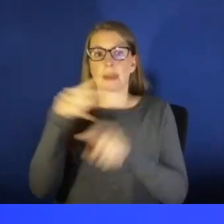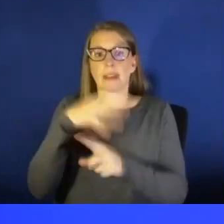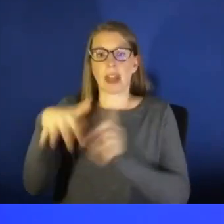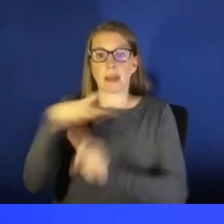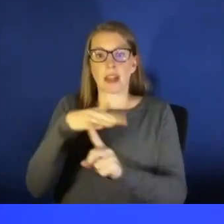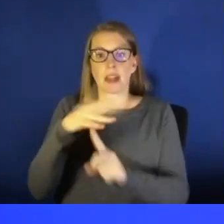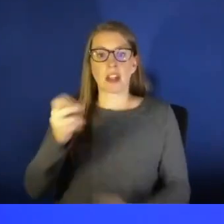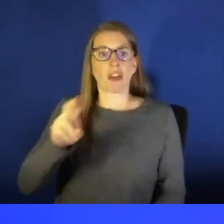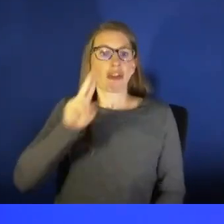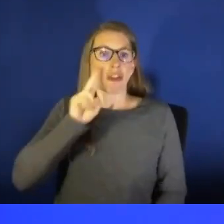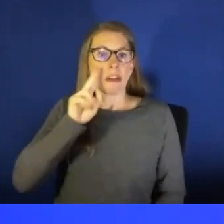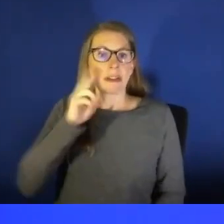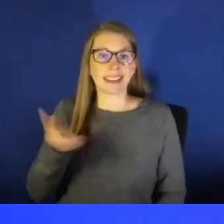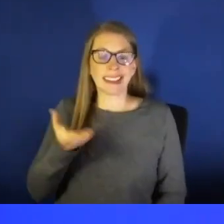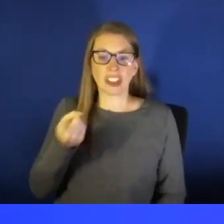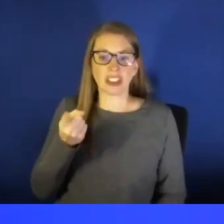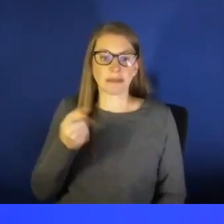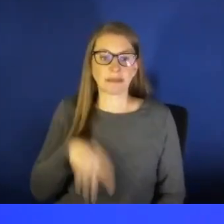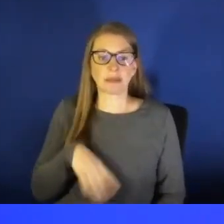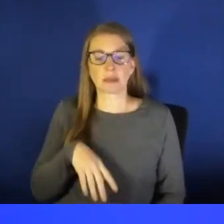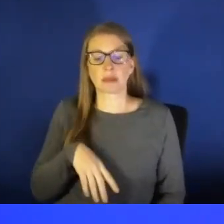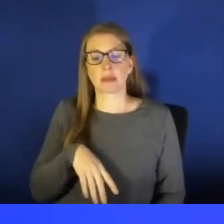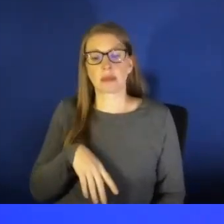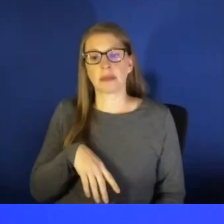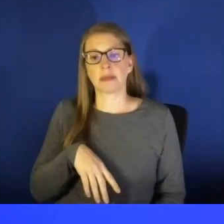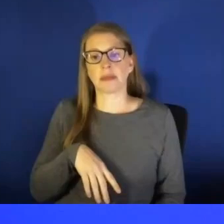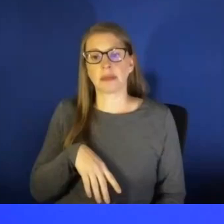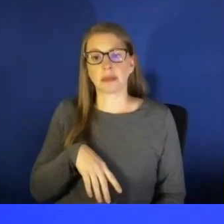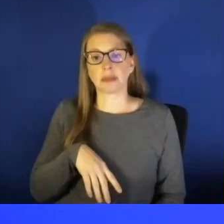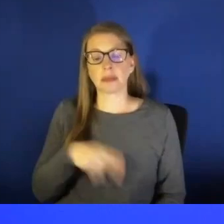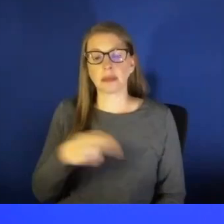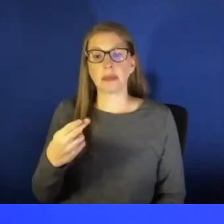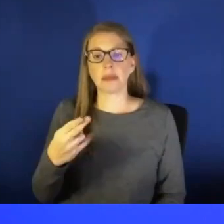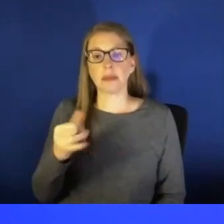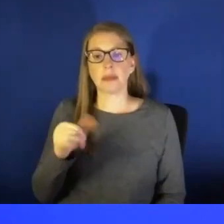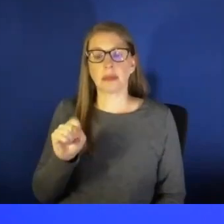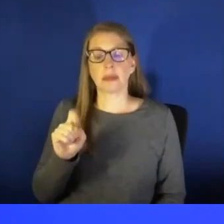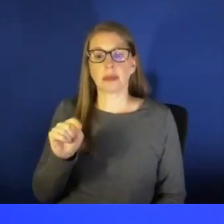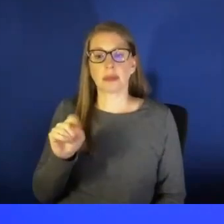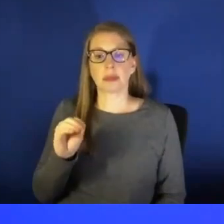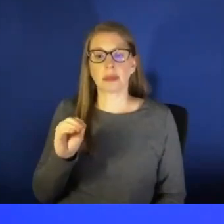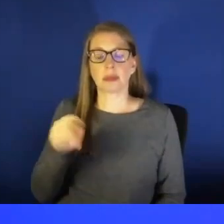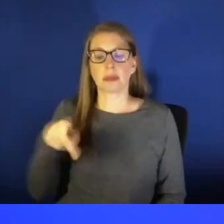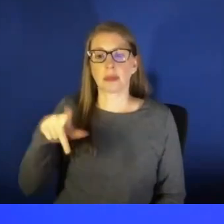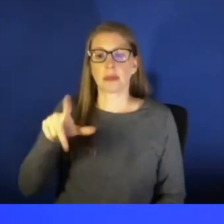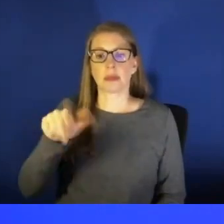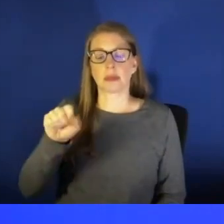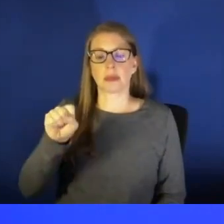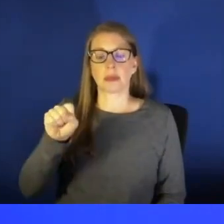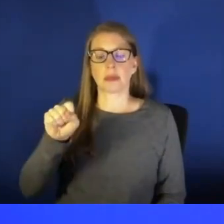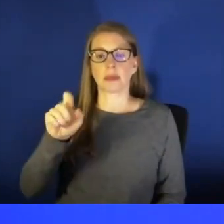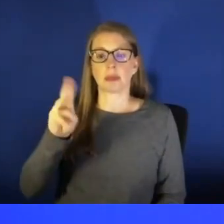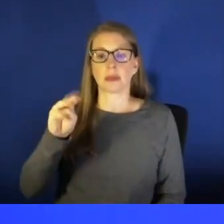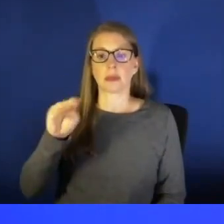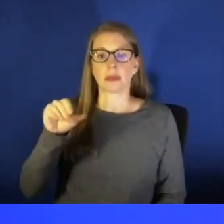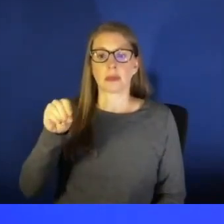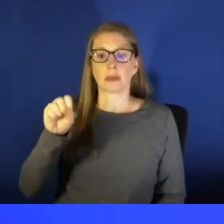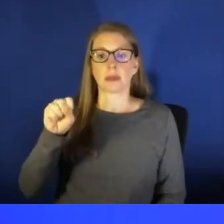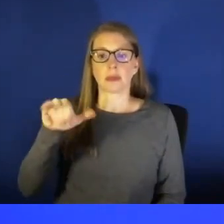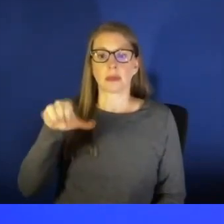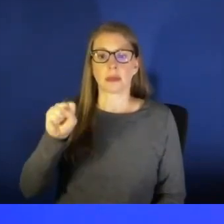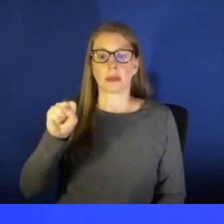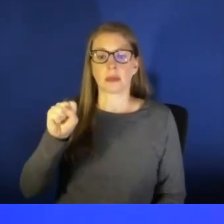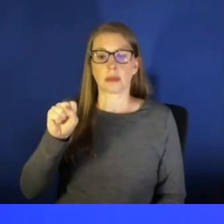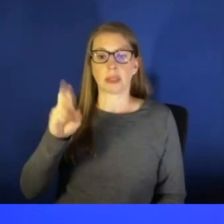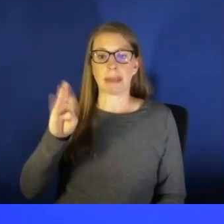kind of attest to how we're in the middle of the histoplasmosis belt. Yep. We have all these soil bacteria that we ingest. So